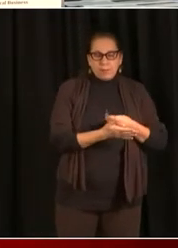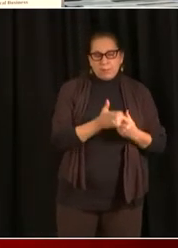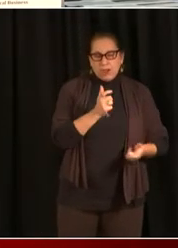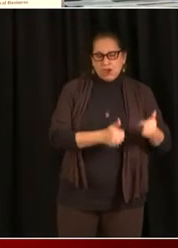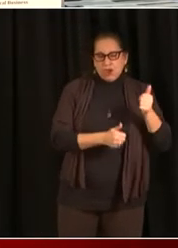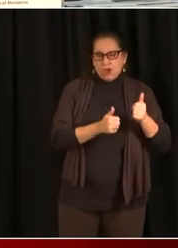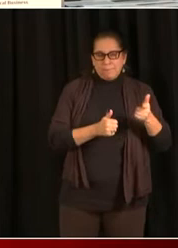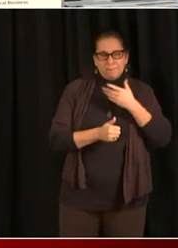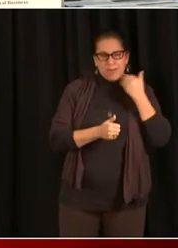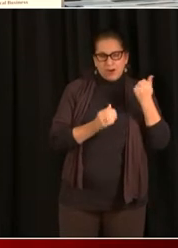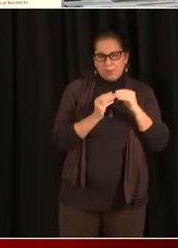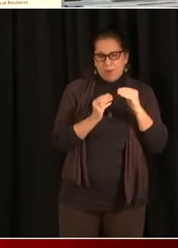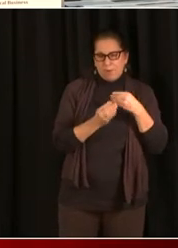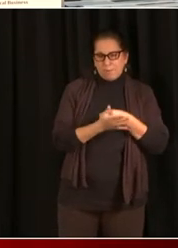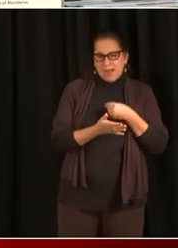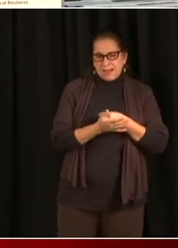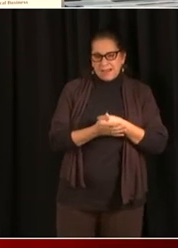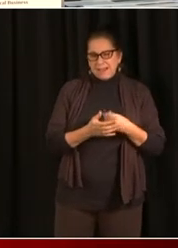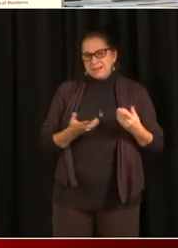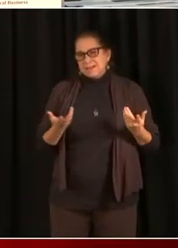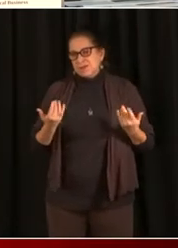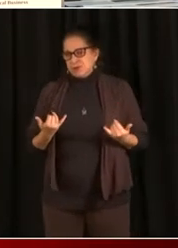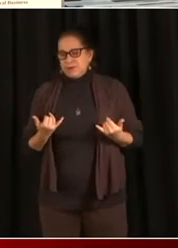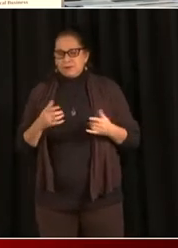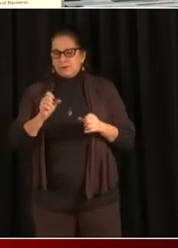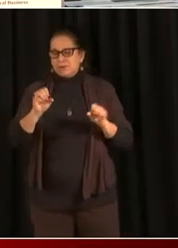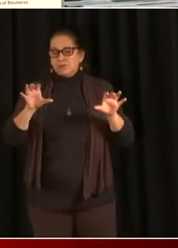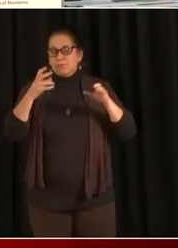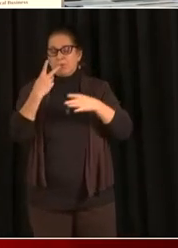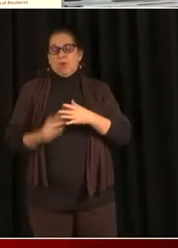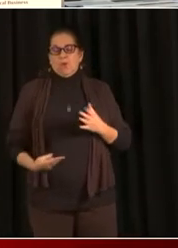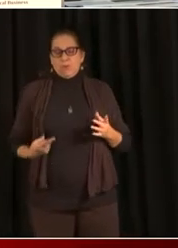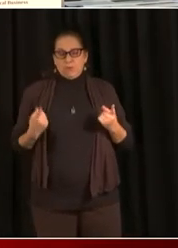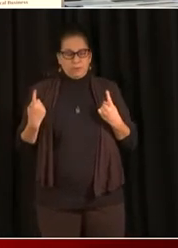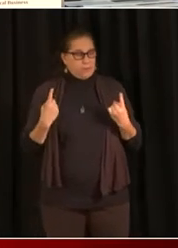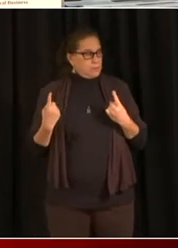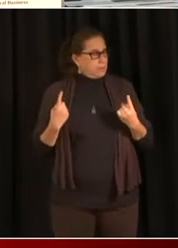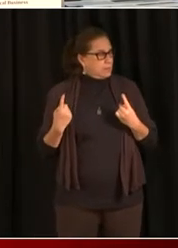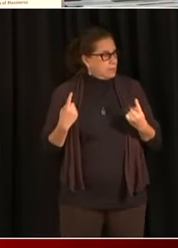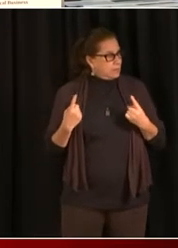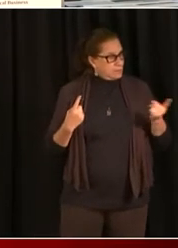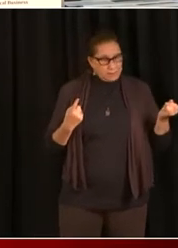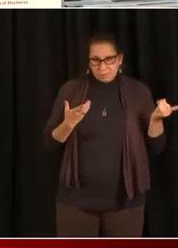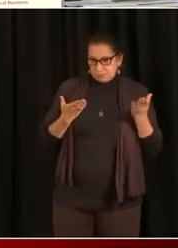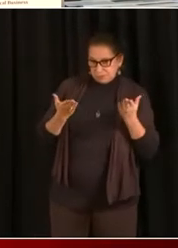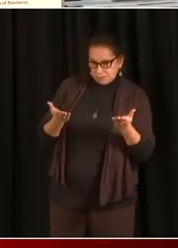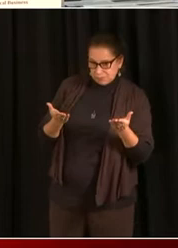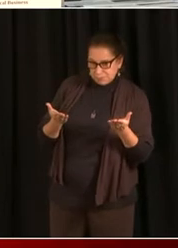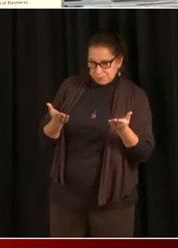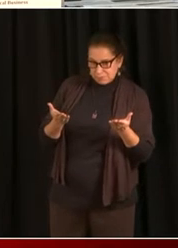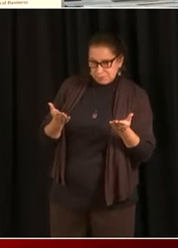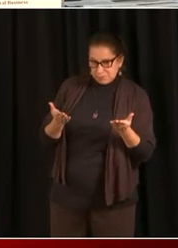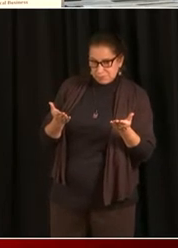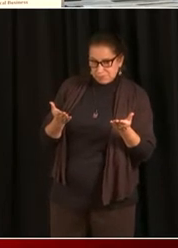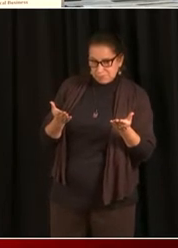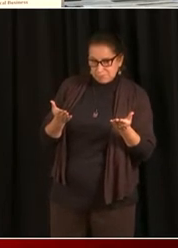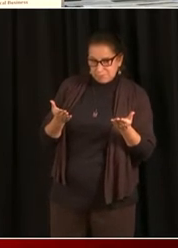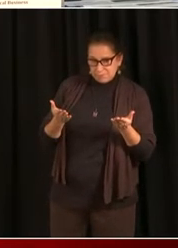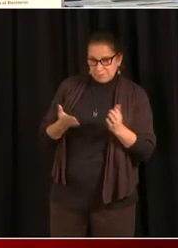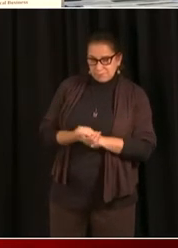an operating, an income generating business. You must be a retail business. You must have clean